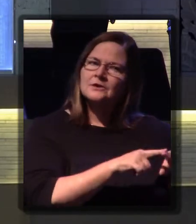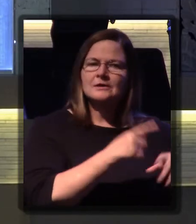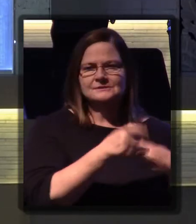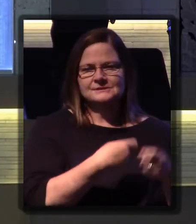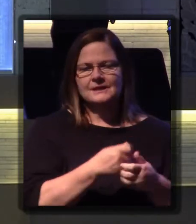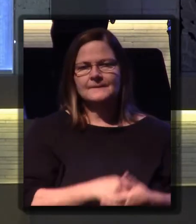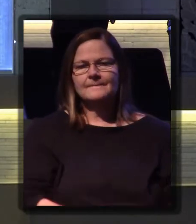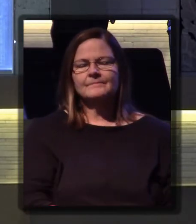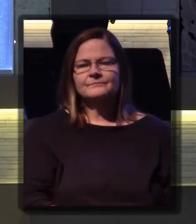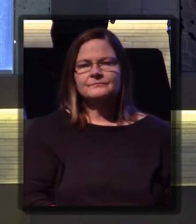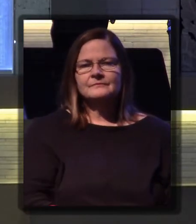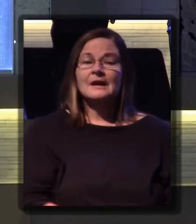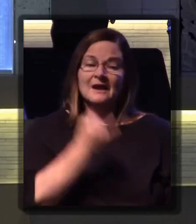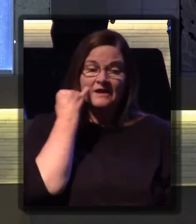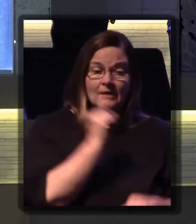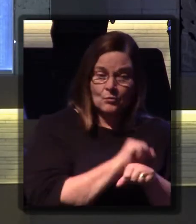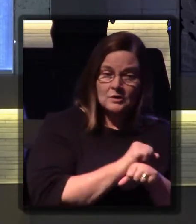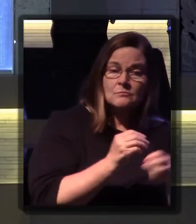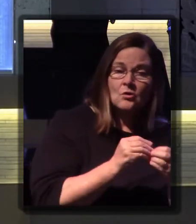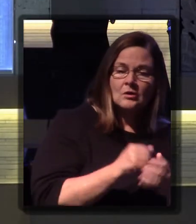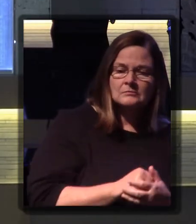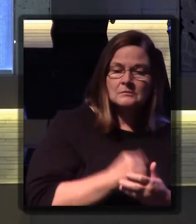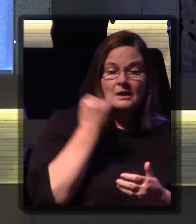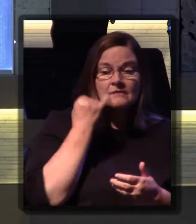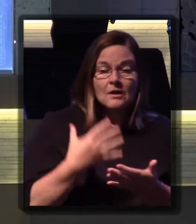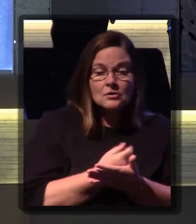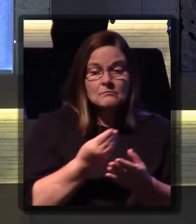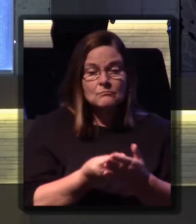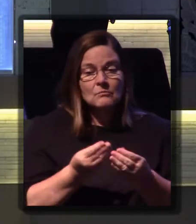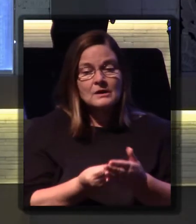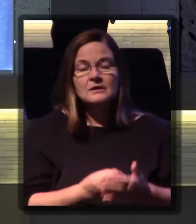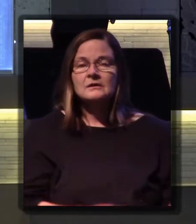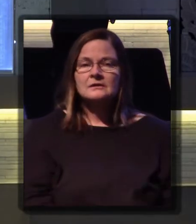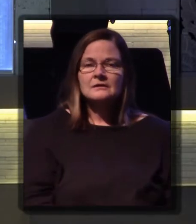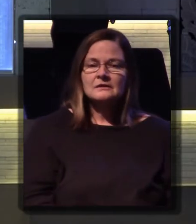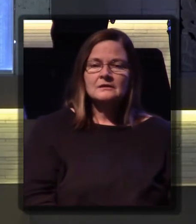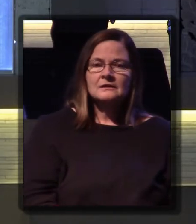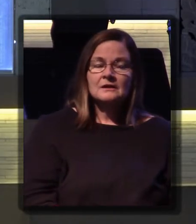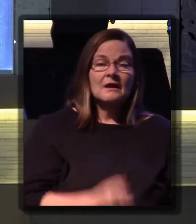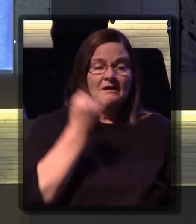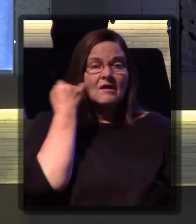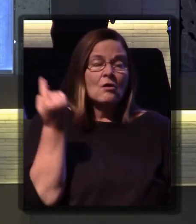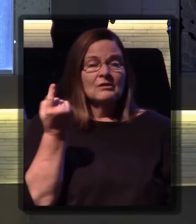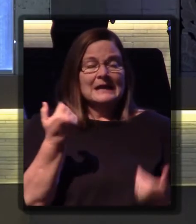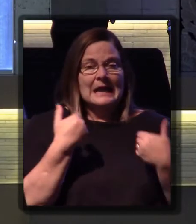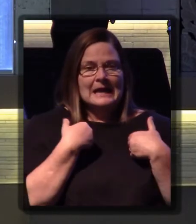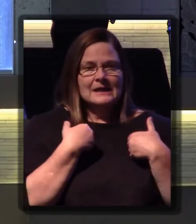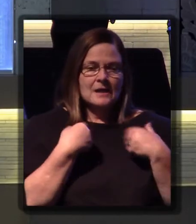But there are false foundations to which we often cling instead. You know, if I just worked a little